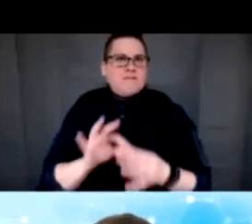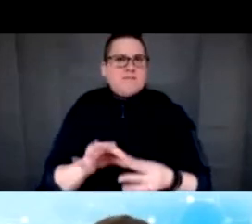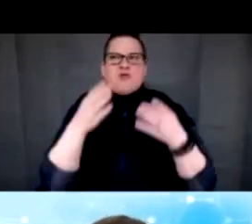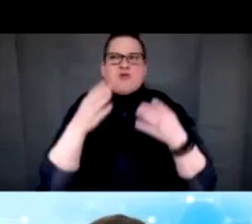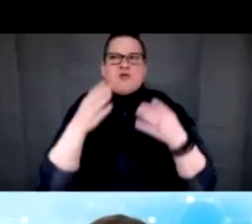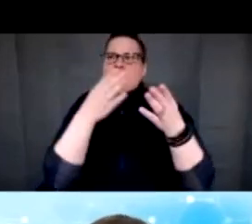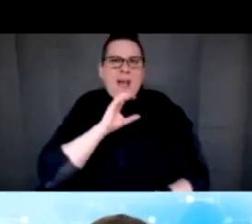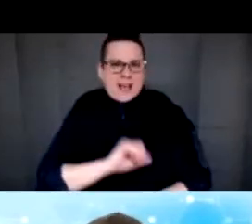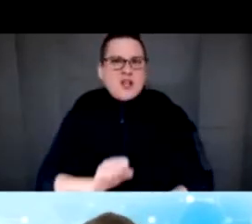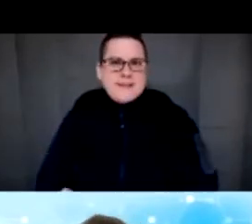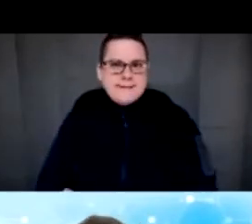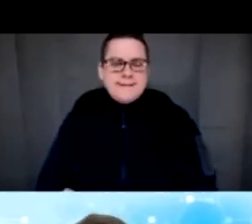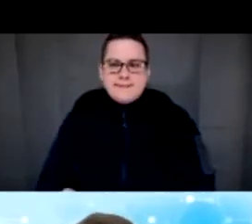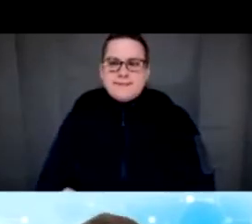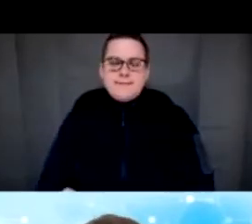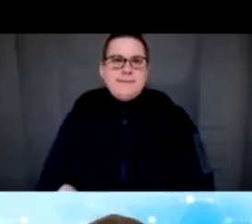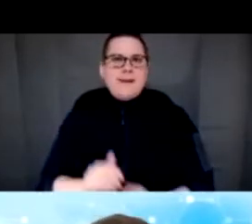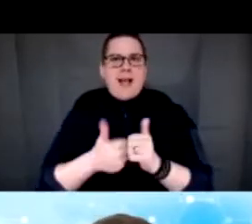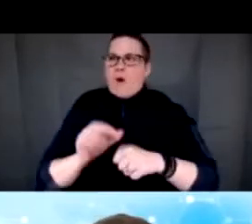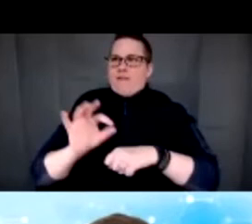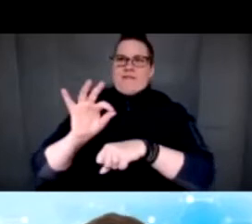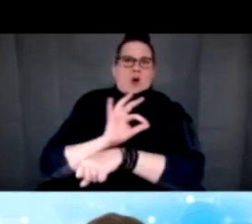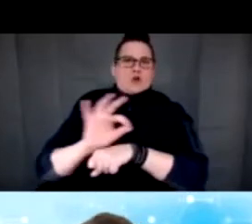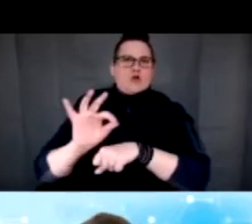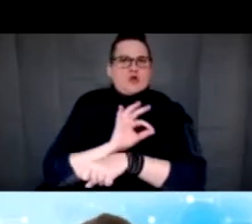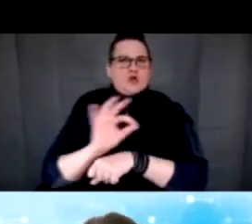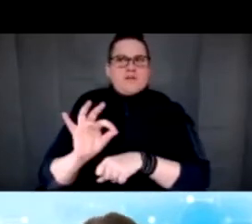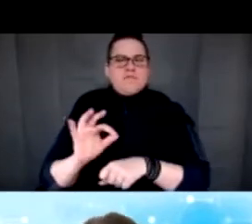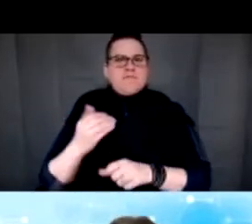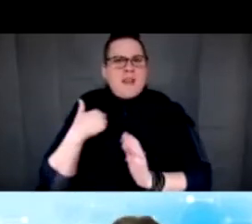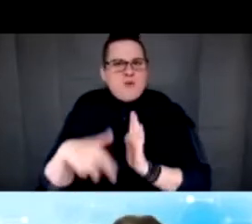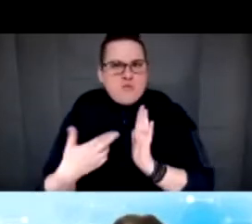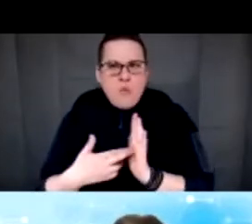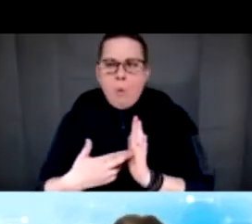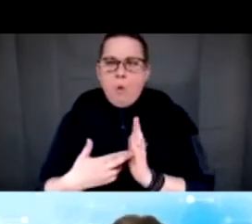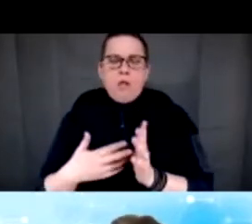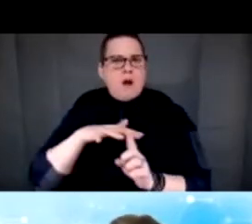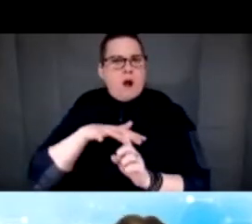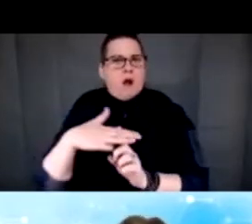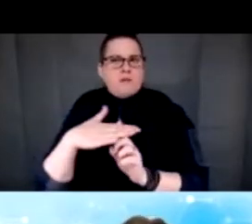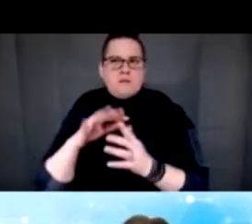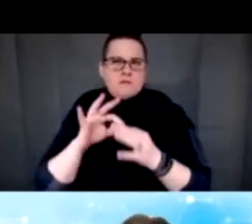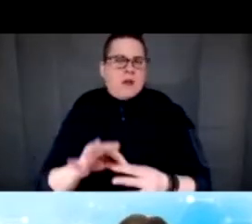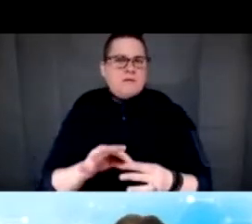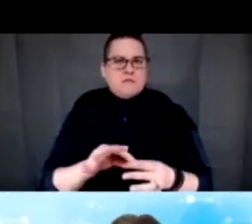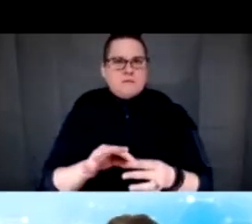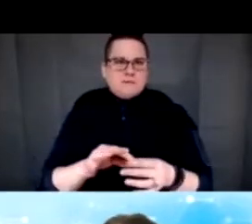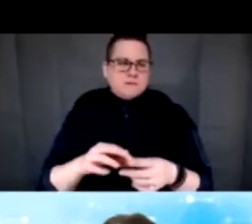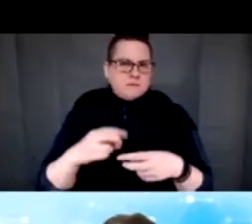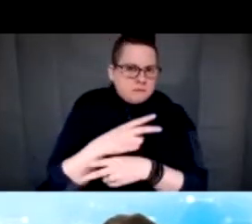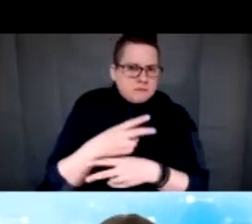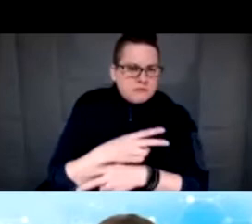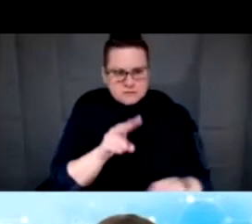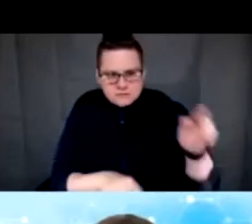generally, the role of functioning and context in the determination of suicidal ideation